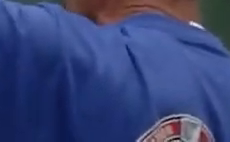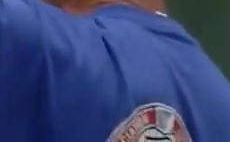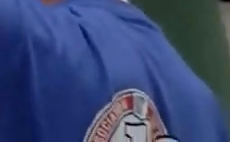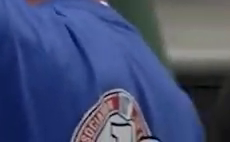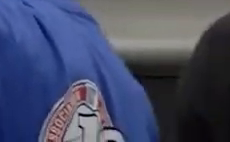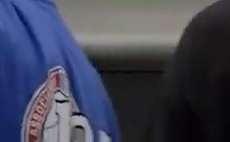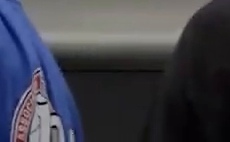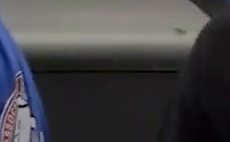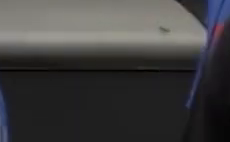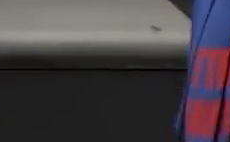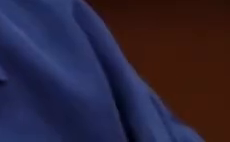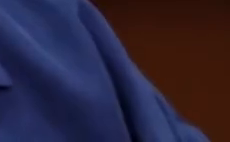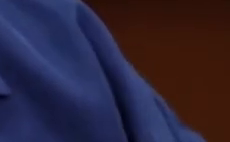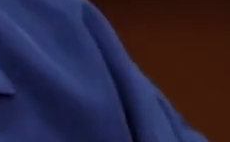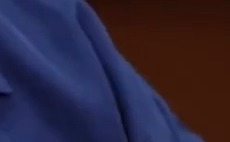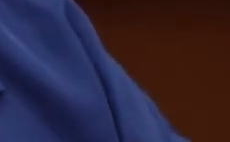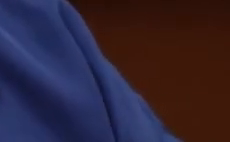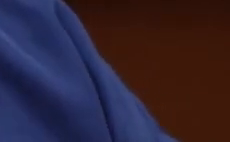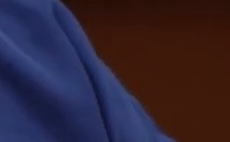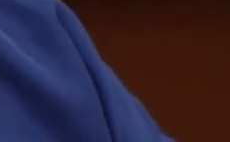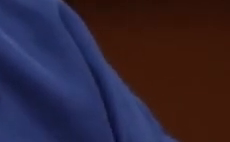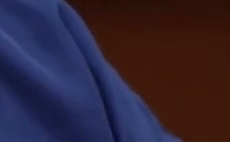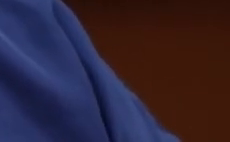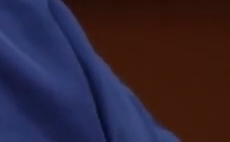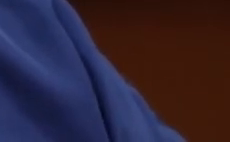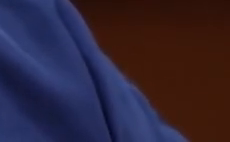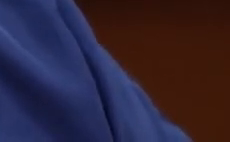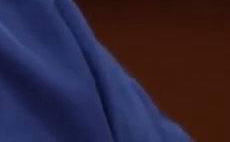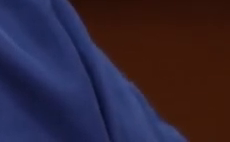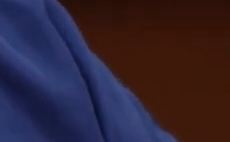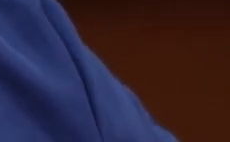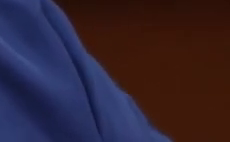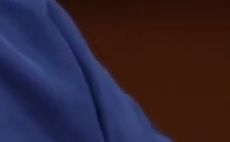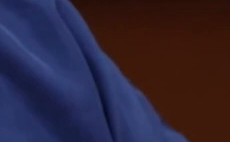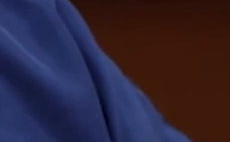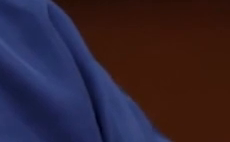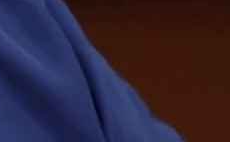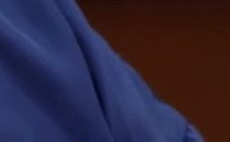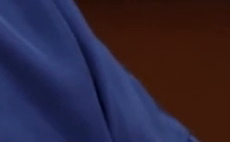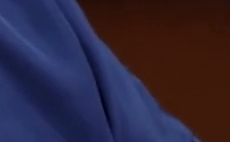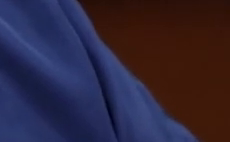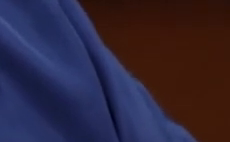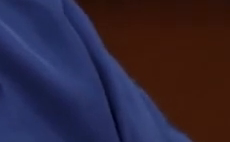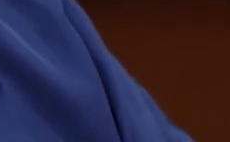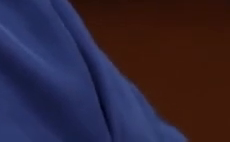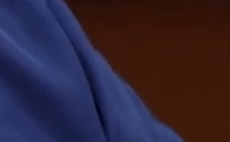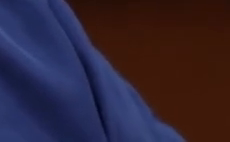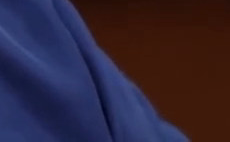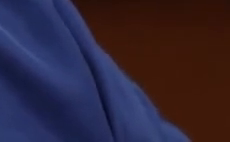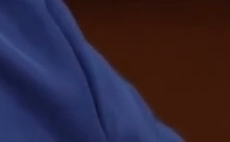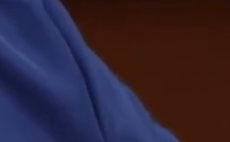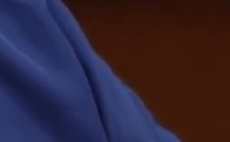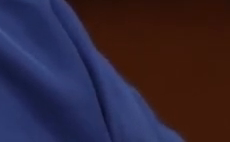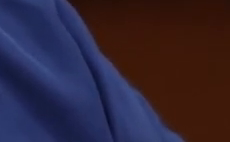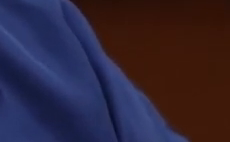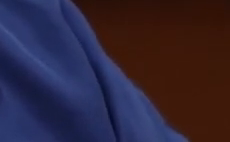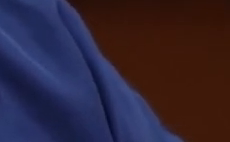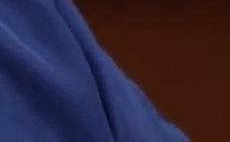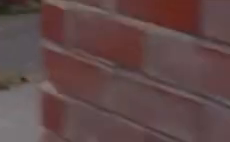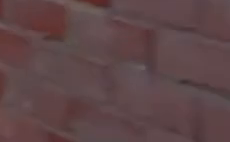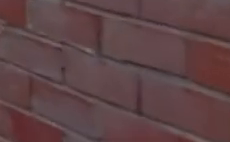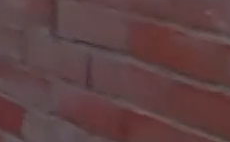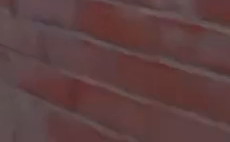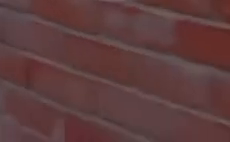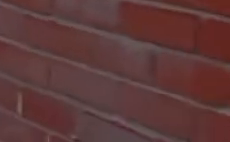I want to be able to bring back pride in being a postal worker. I'm proud to be a postal worker. I'm proud to be able to serve the American